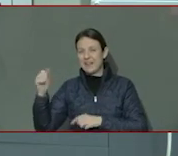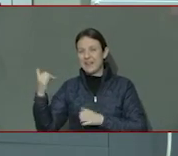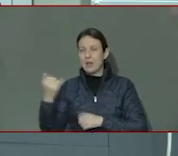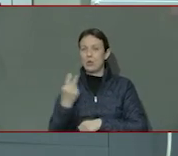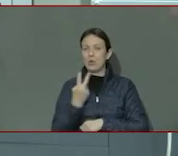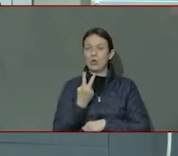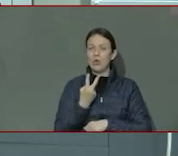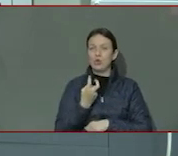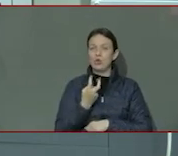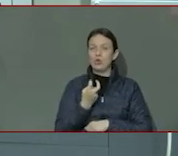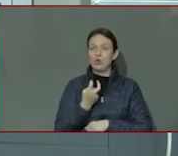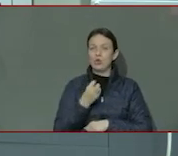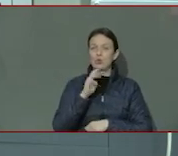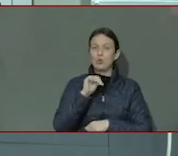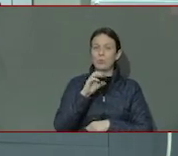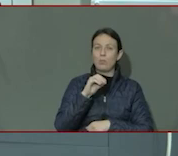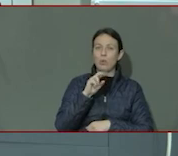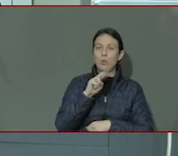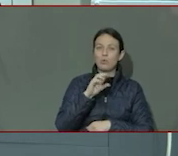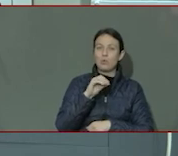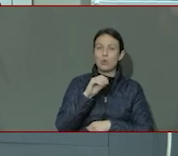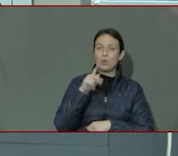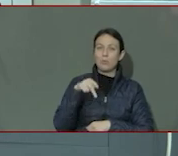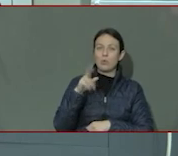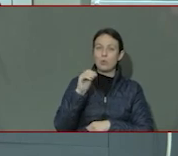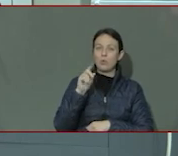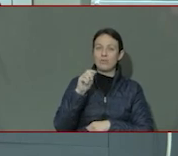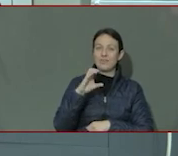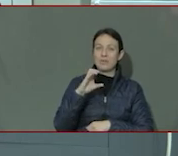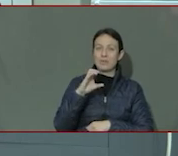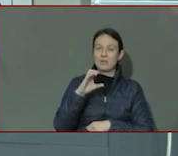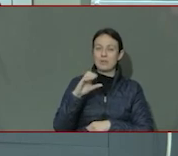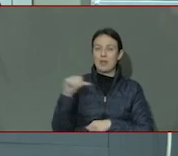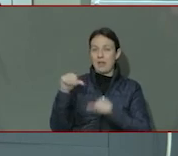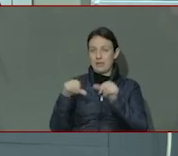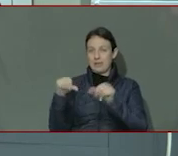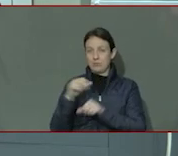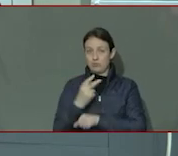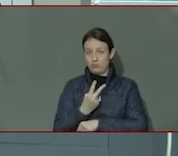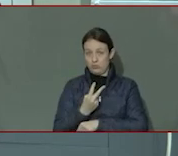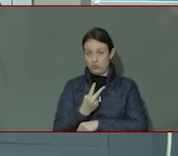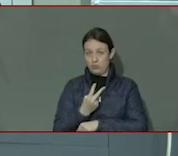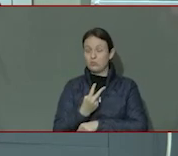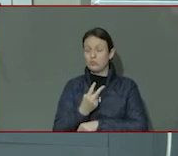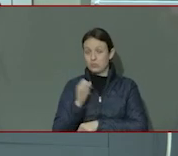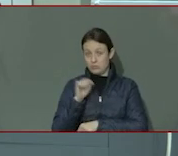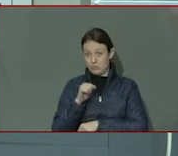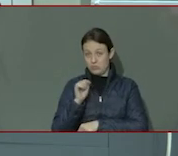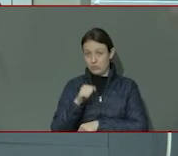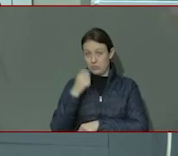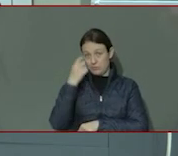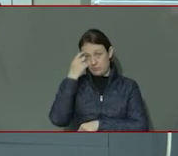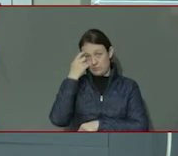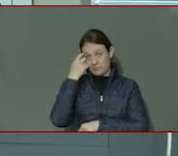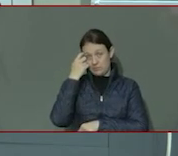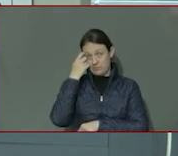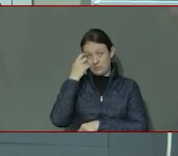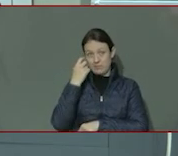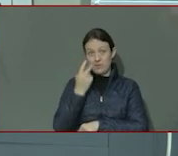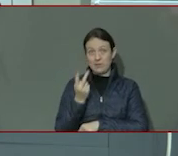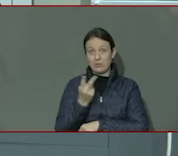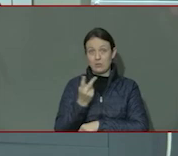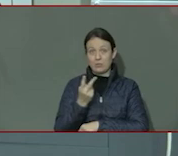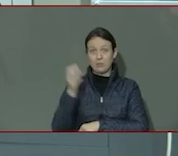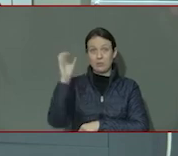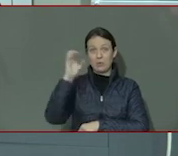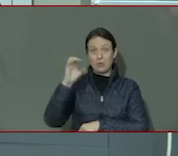monoprotic acids here. You agree? There are two monoprotic acids. They have the same